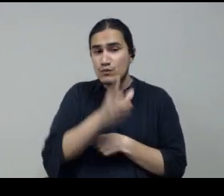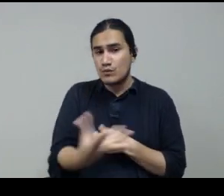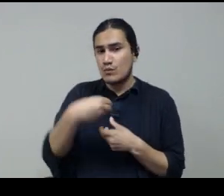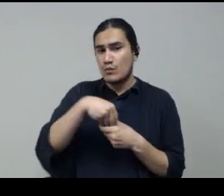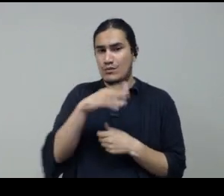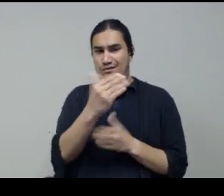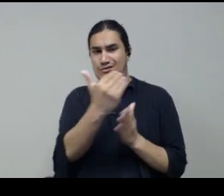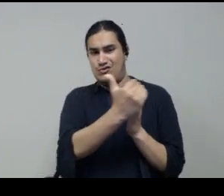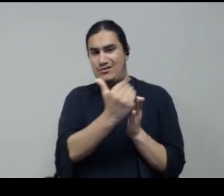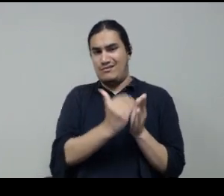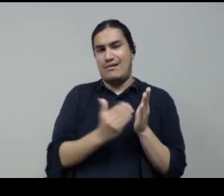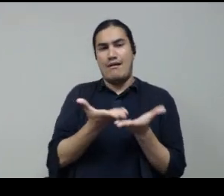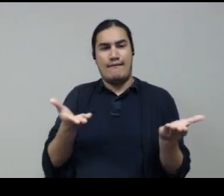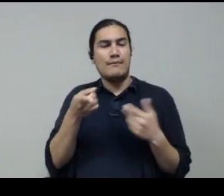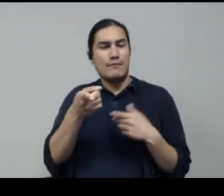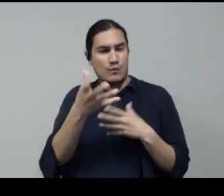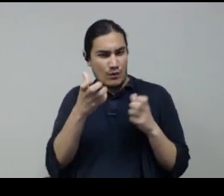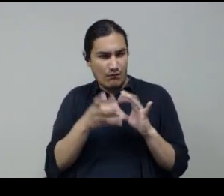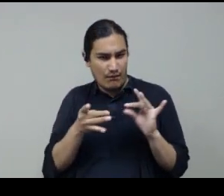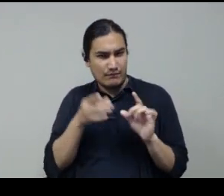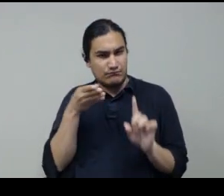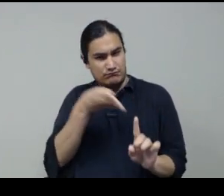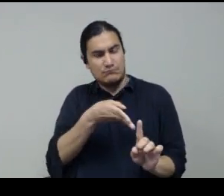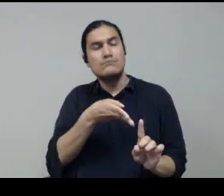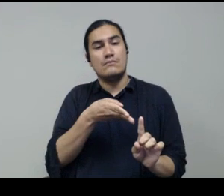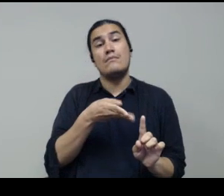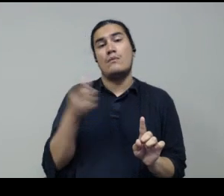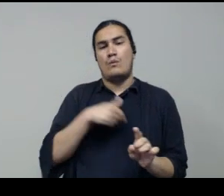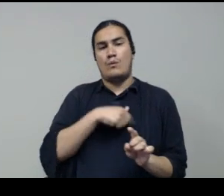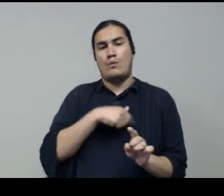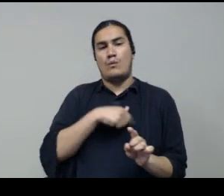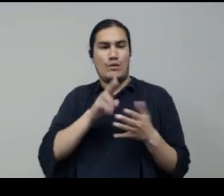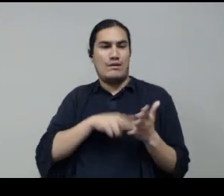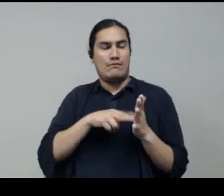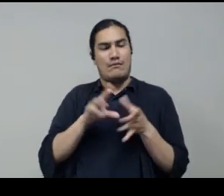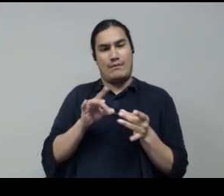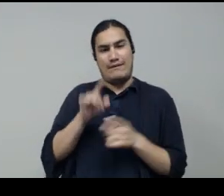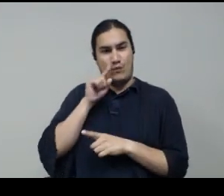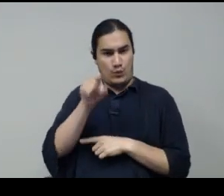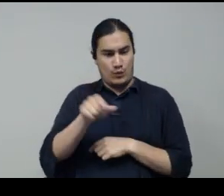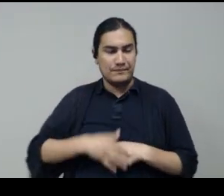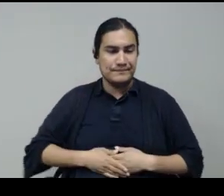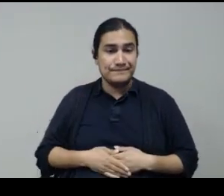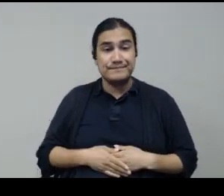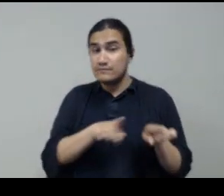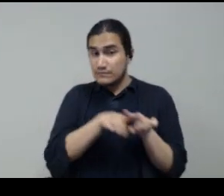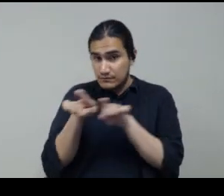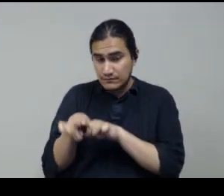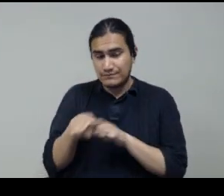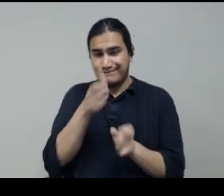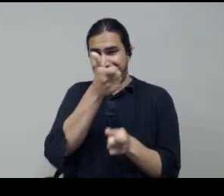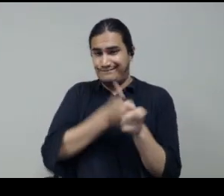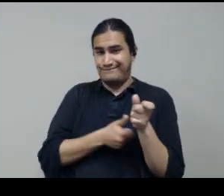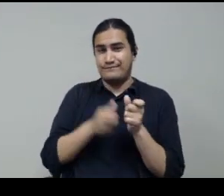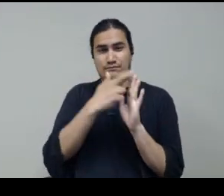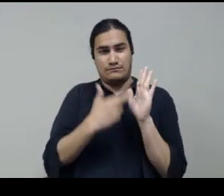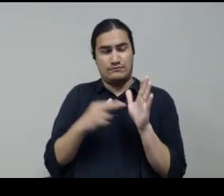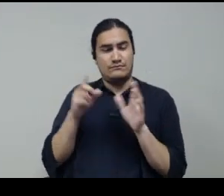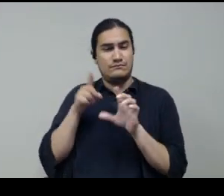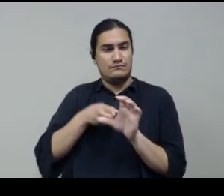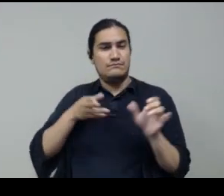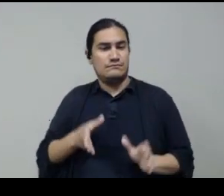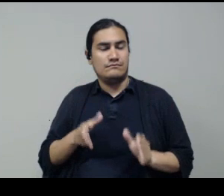you are commenting on. Commission staff will read the comment on your behalf. As a reminder, each registered attendee is provided a